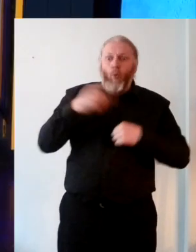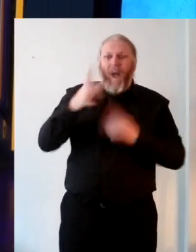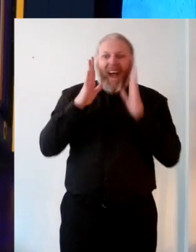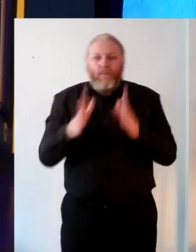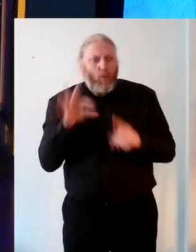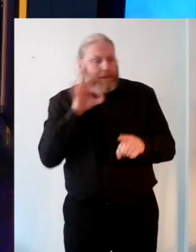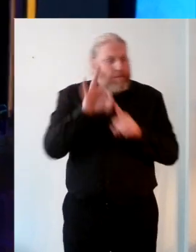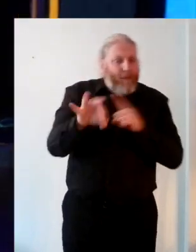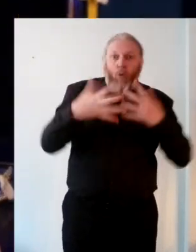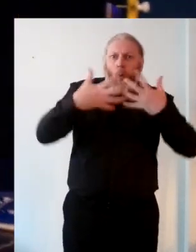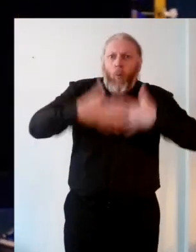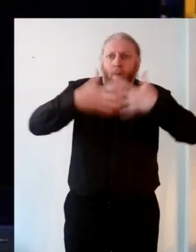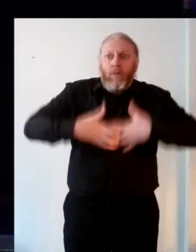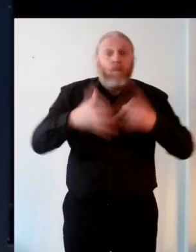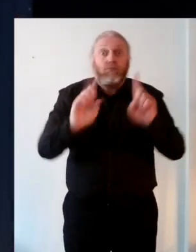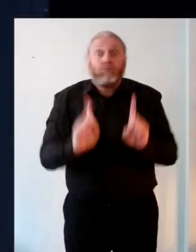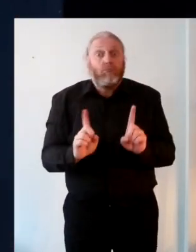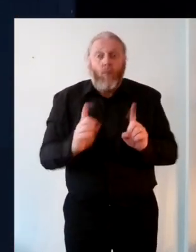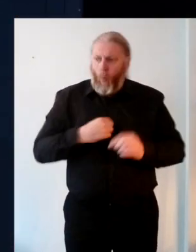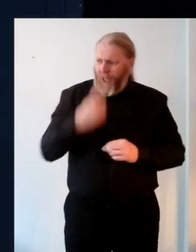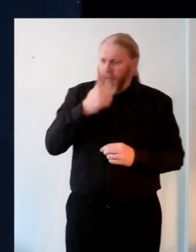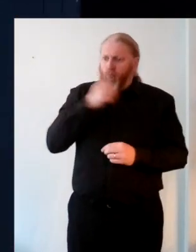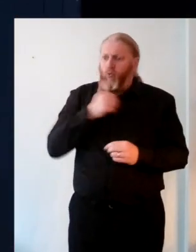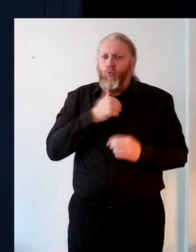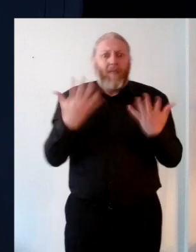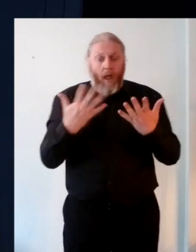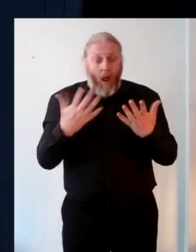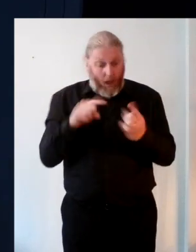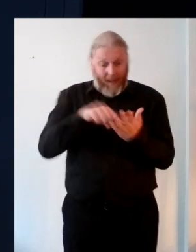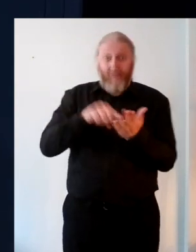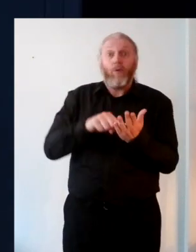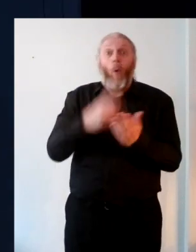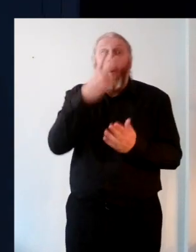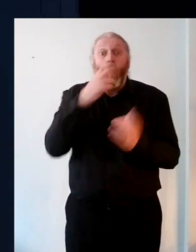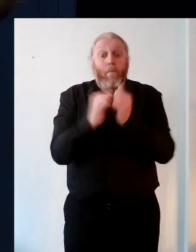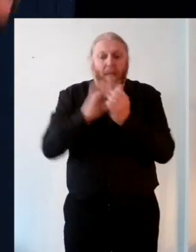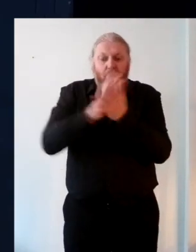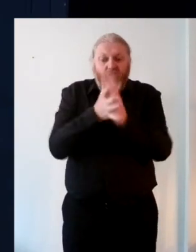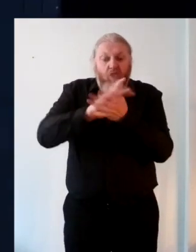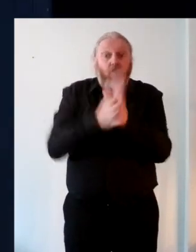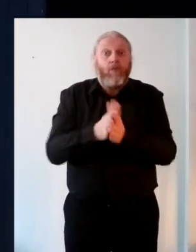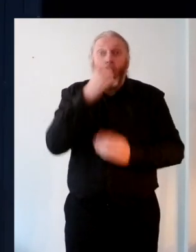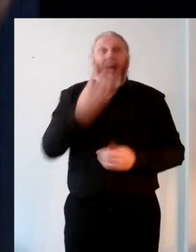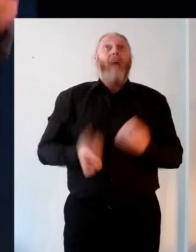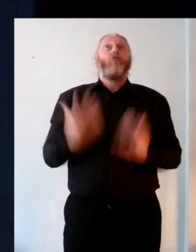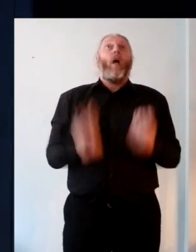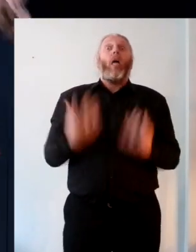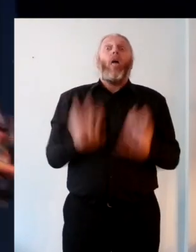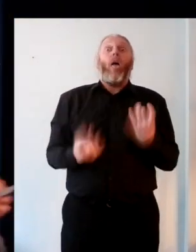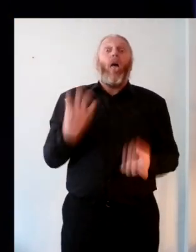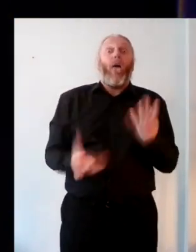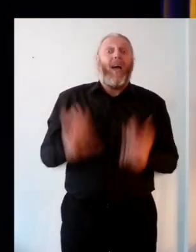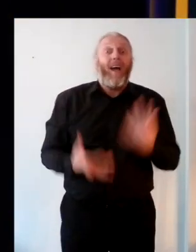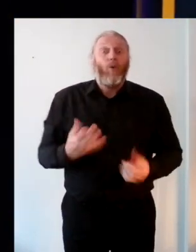to have specialist equipment, and you can just use anything. Look, here is some crumpled up paper, and you can juggle with it.